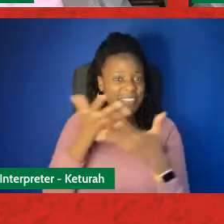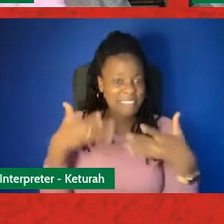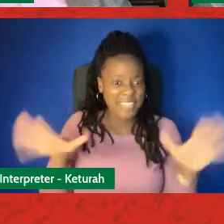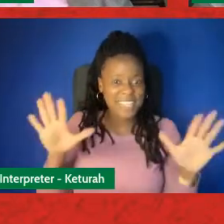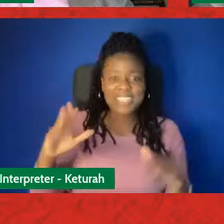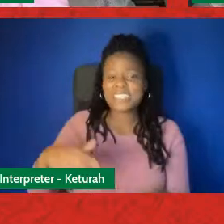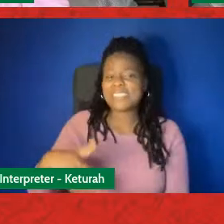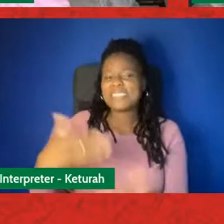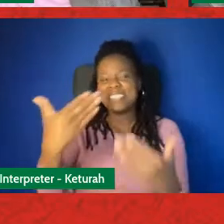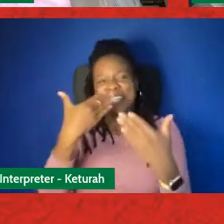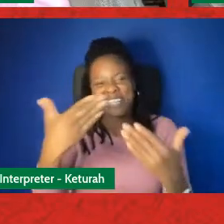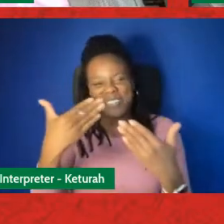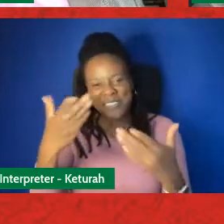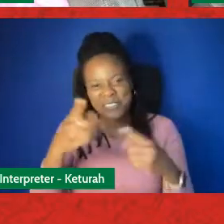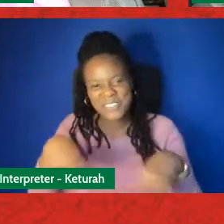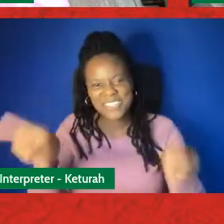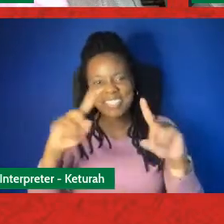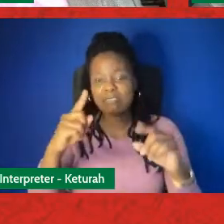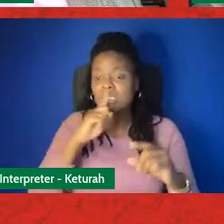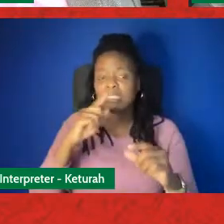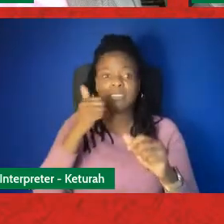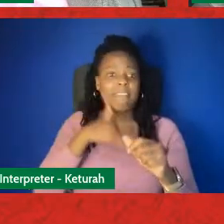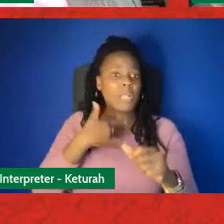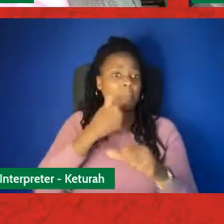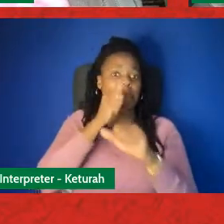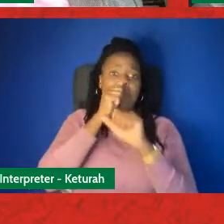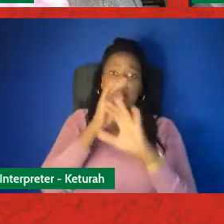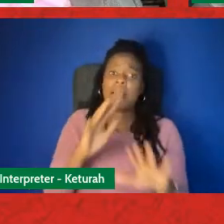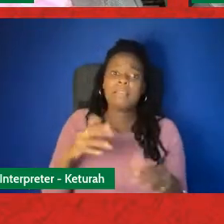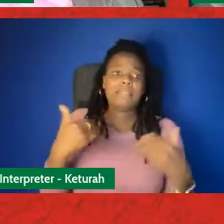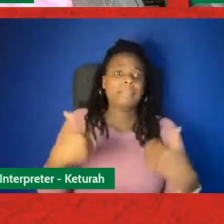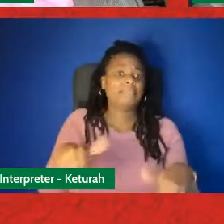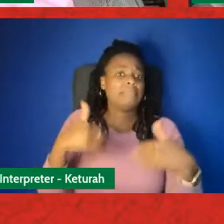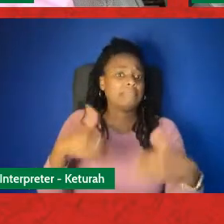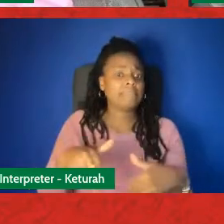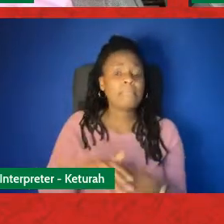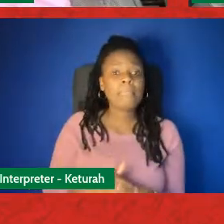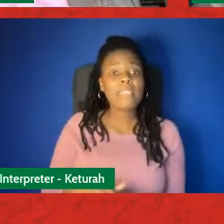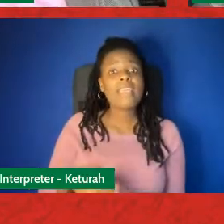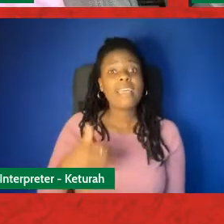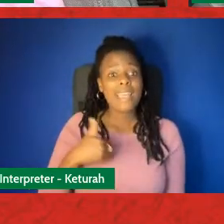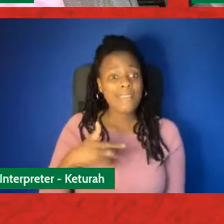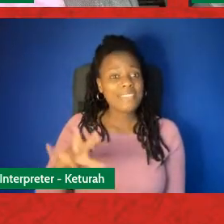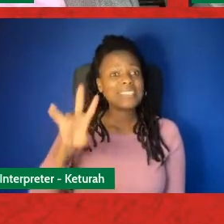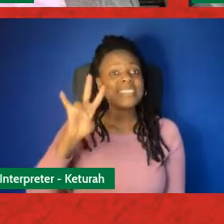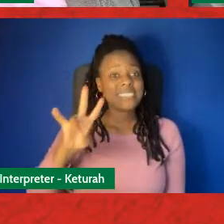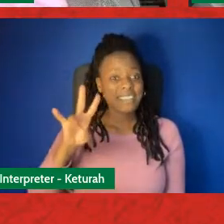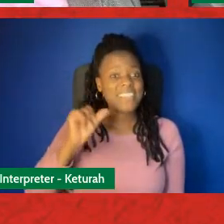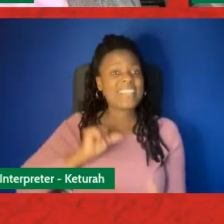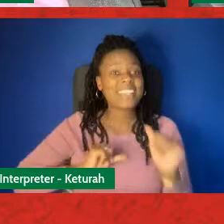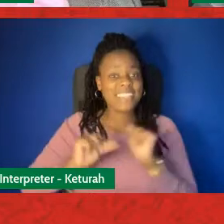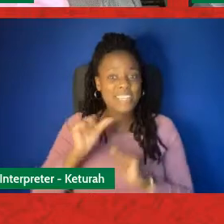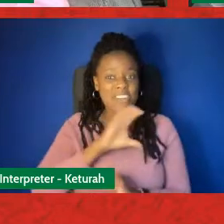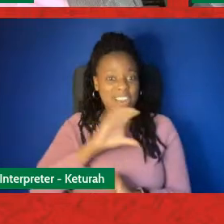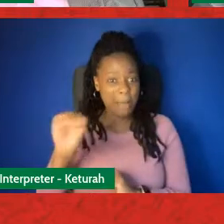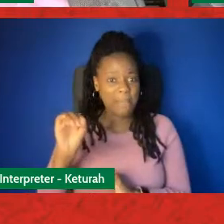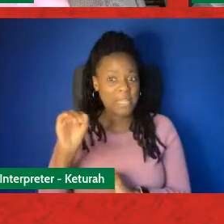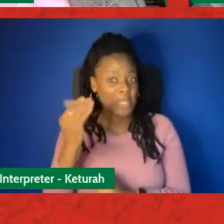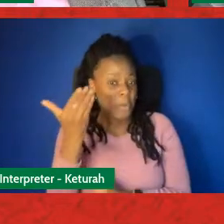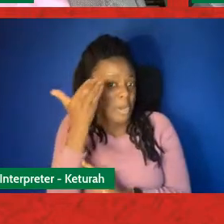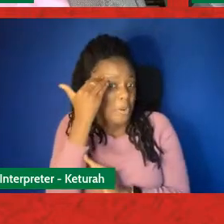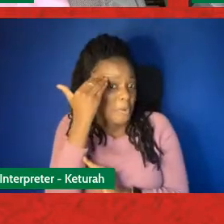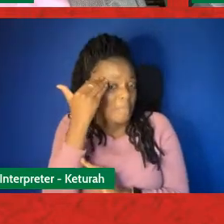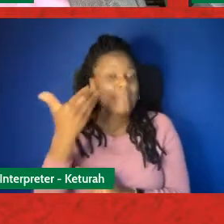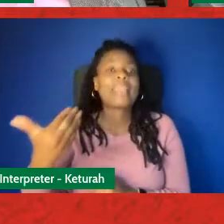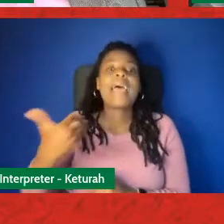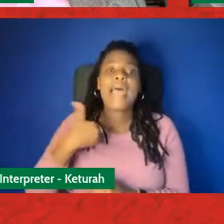it's a blessing. So we feel very blessed that we've been able to do that. And there are seven theater companies that we know of that own